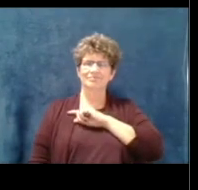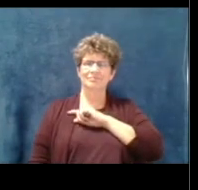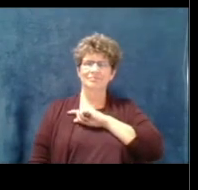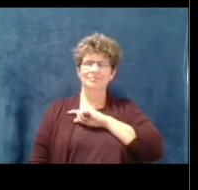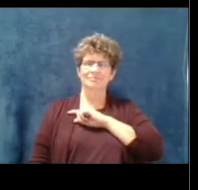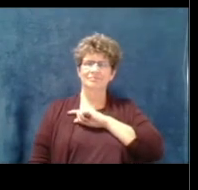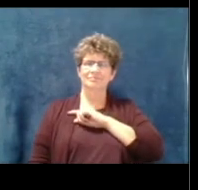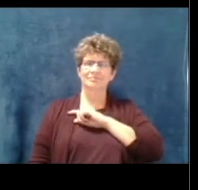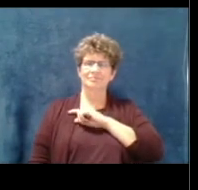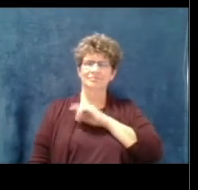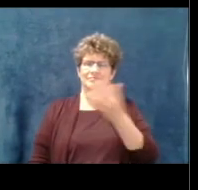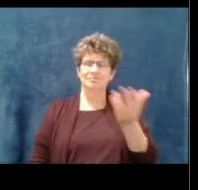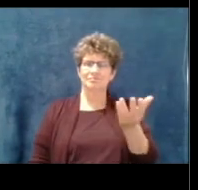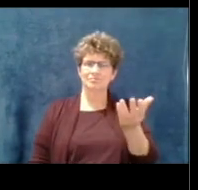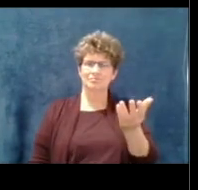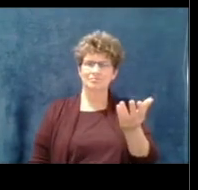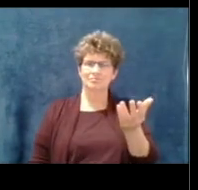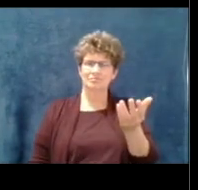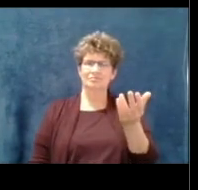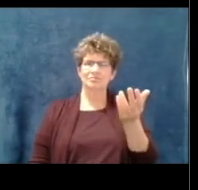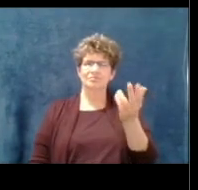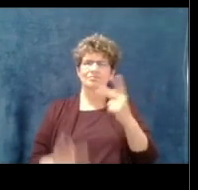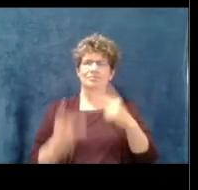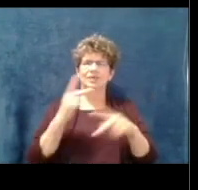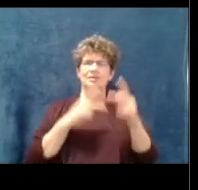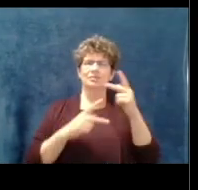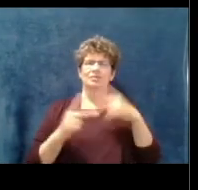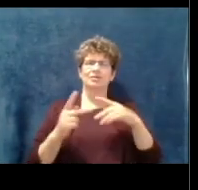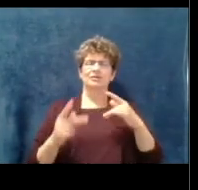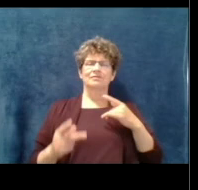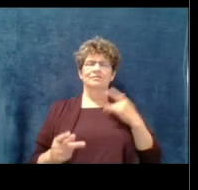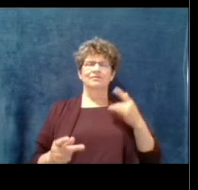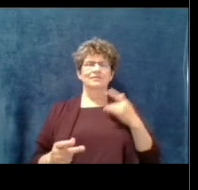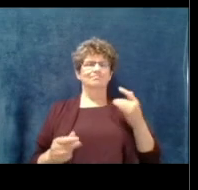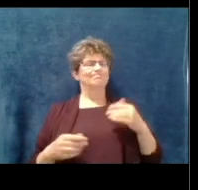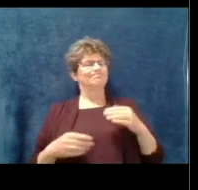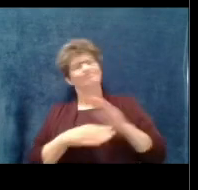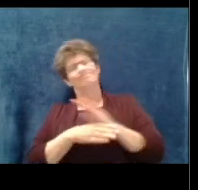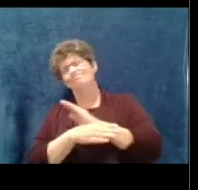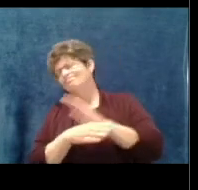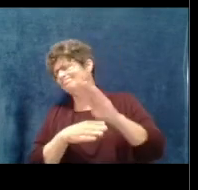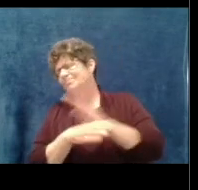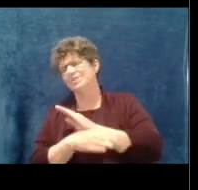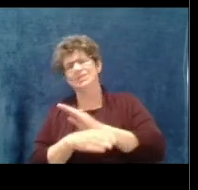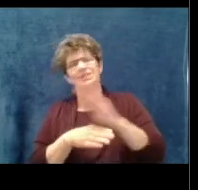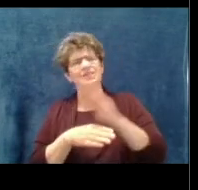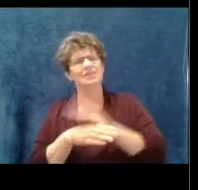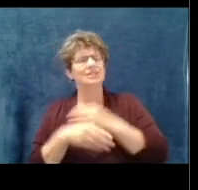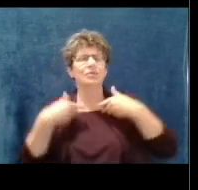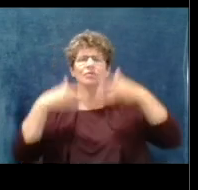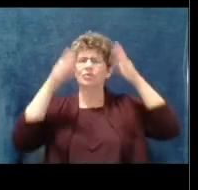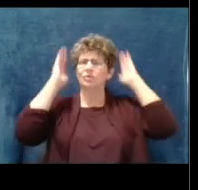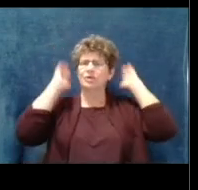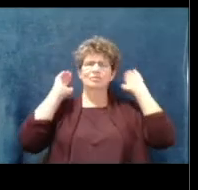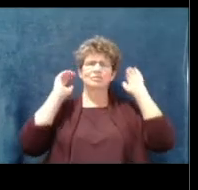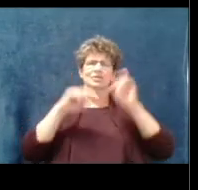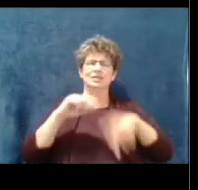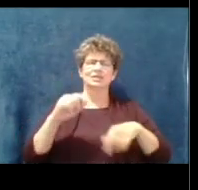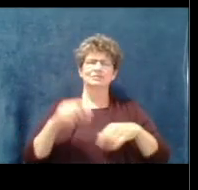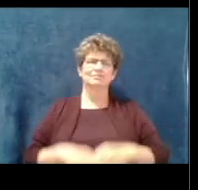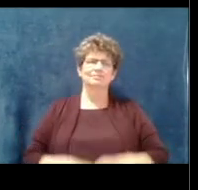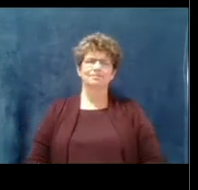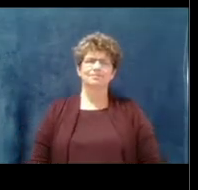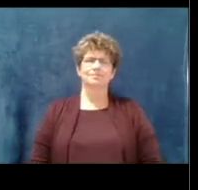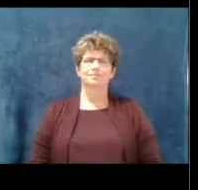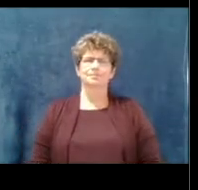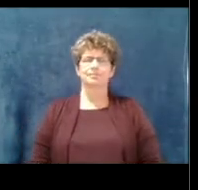health promotion. People feel too busy. They feel too overwhelmed to add this stuff to their busy lives. And